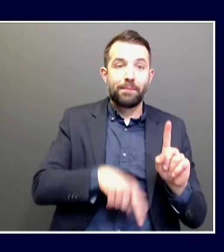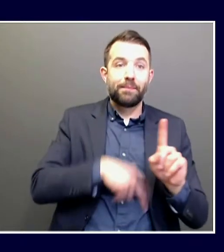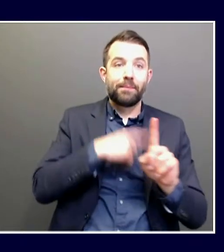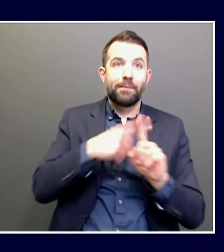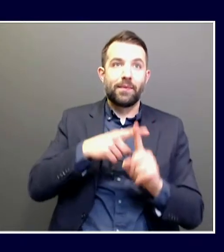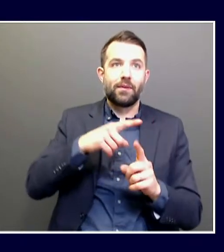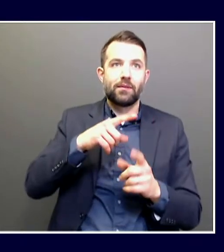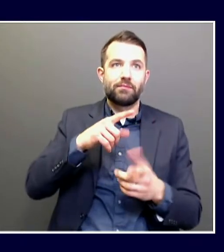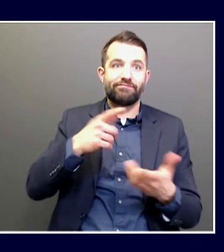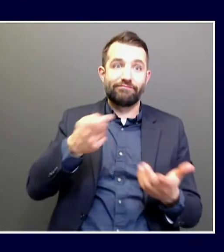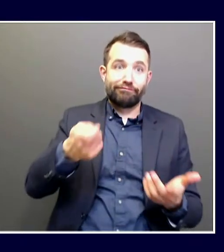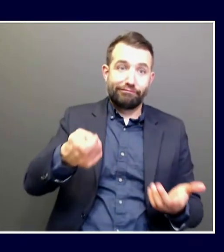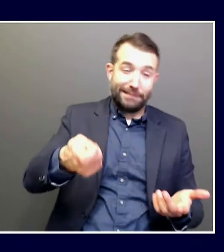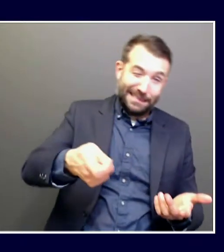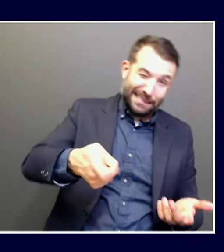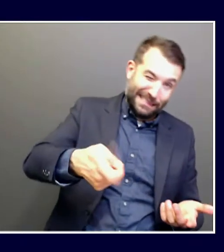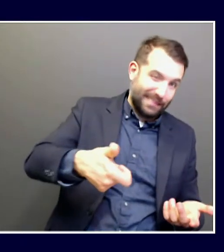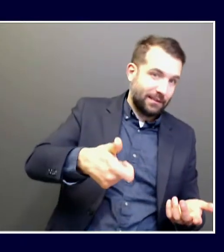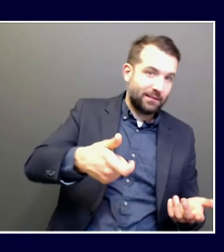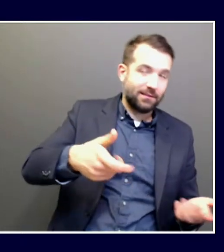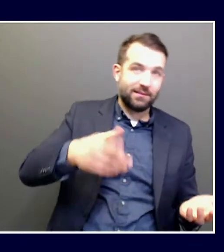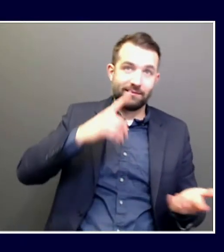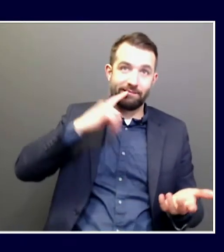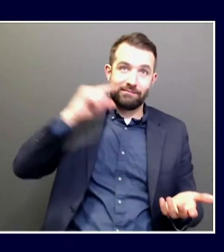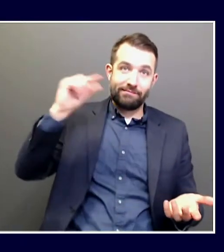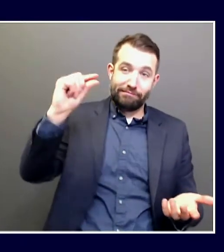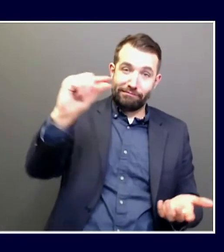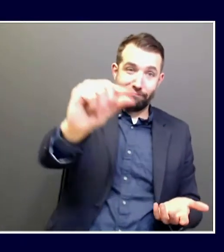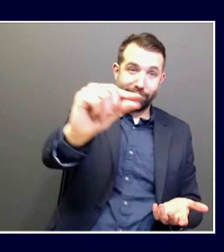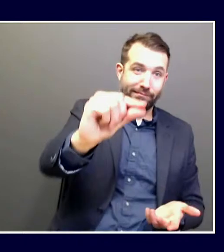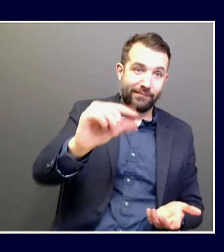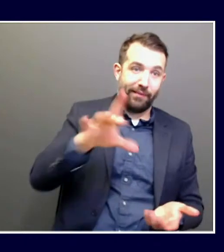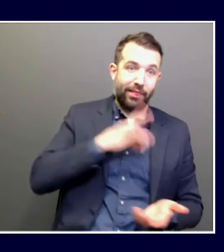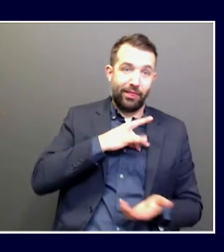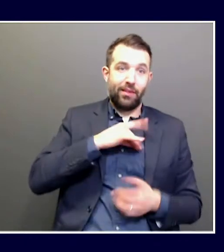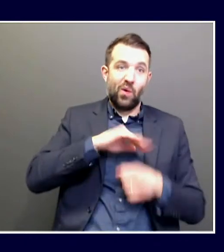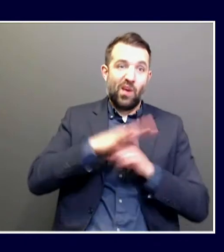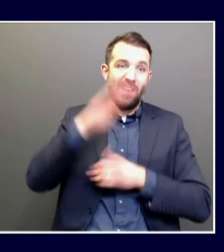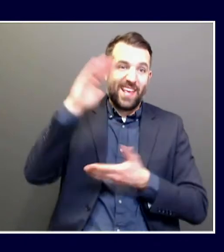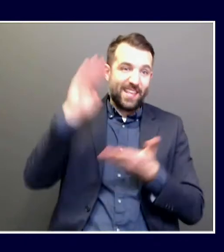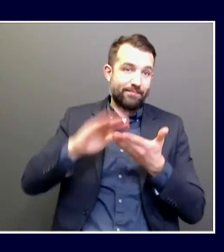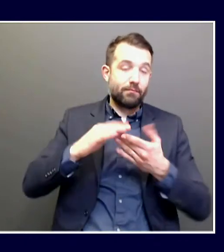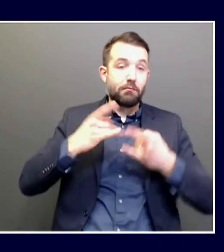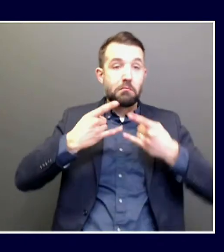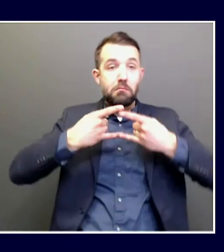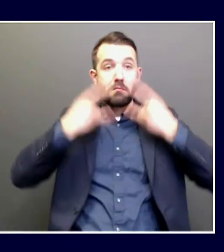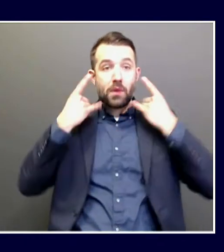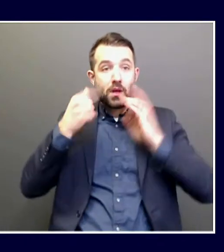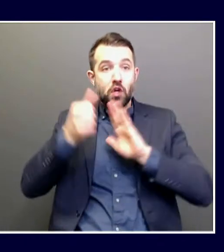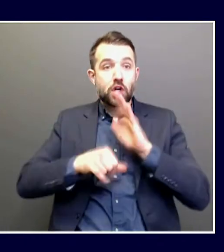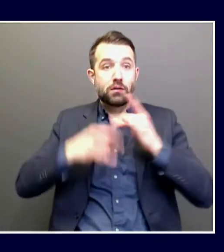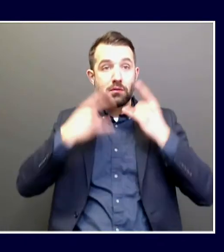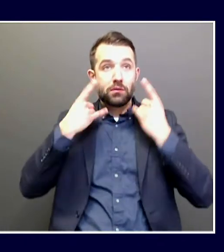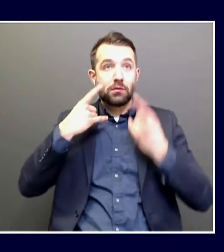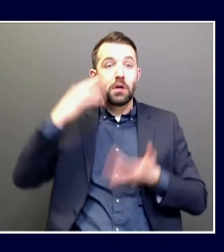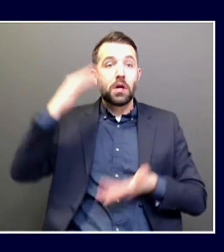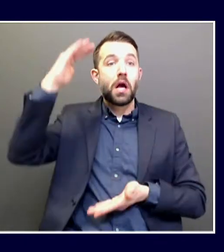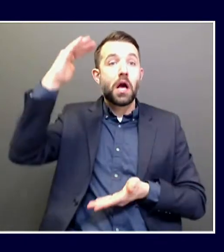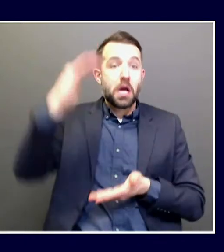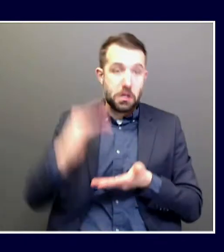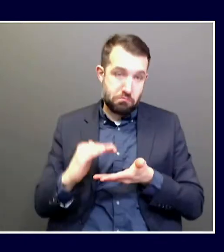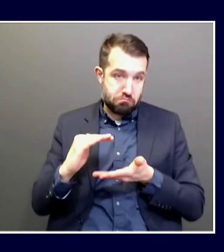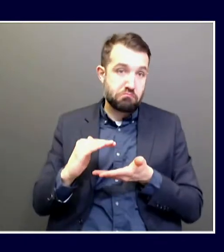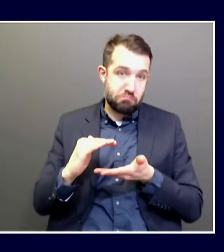risk of getting COVID. N95s and surgical masks both do a great job at reducing your likelihood of spreading